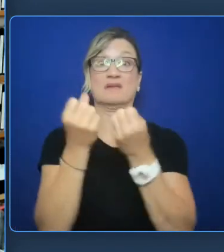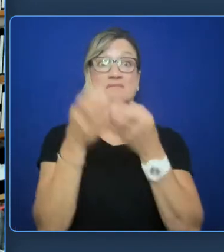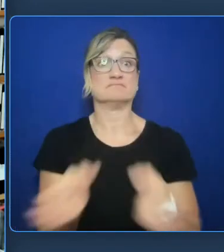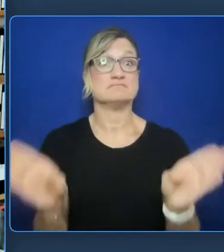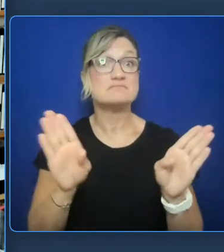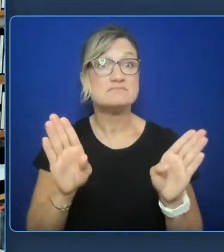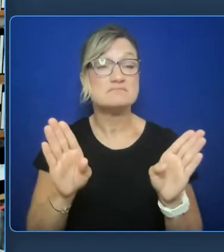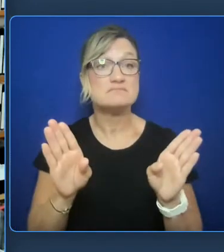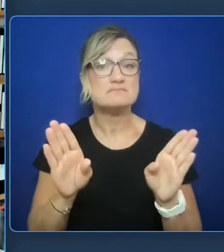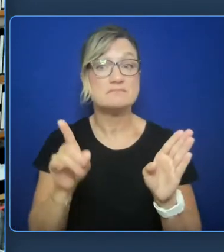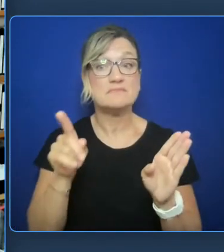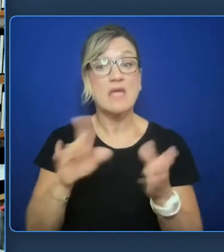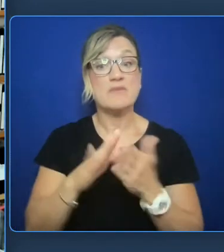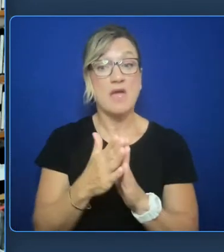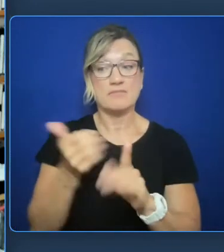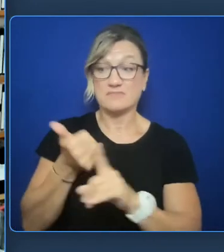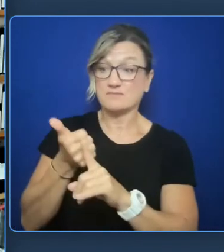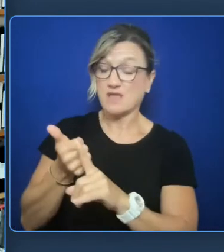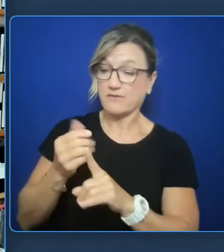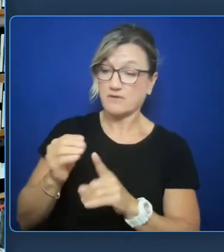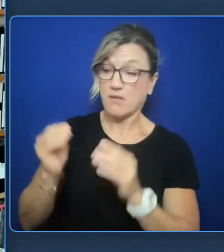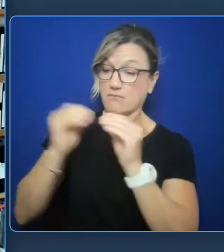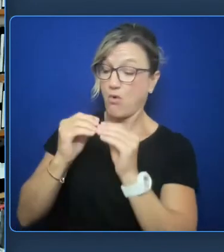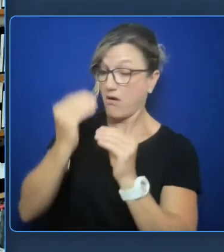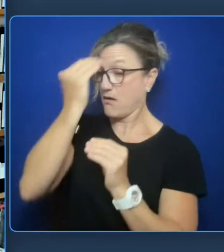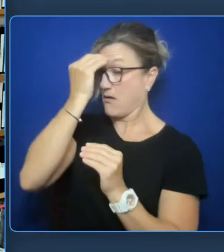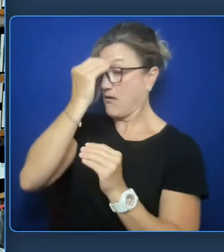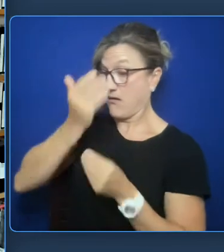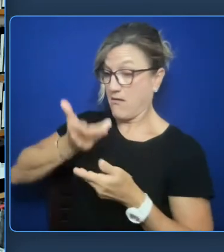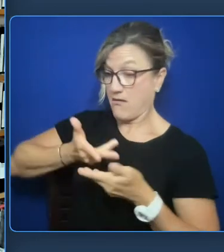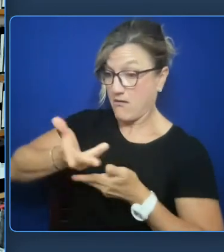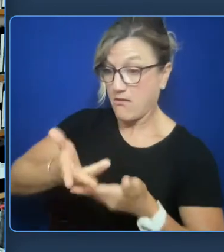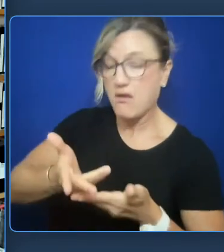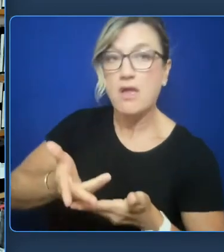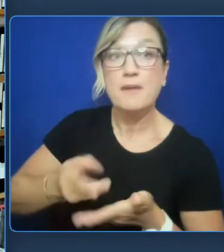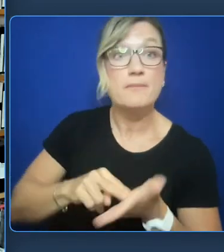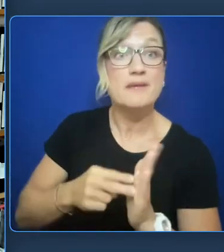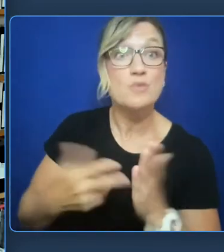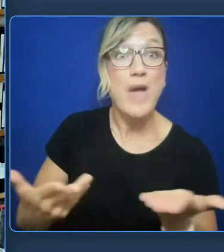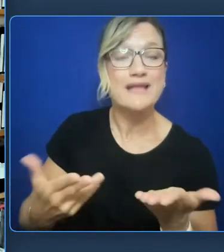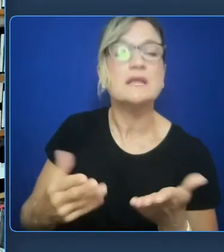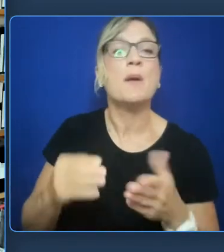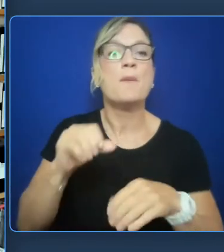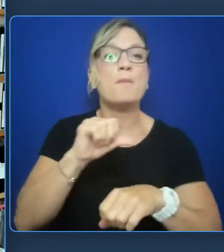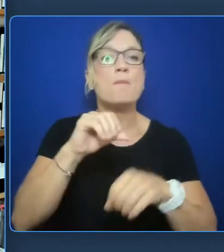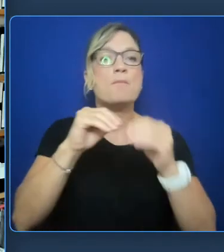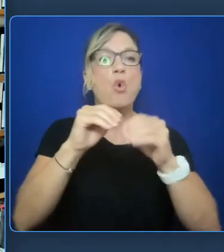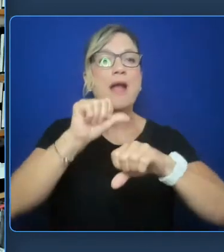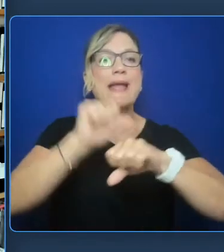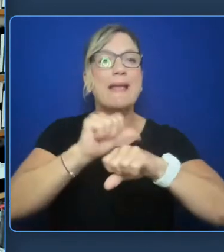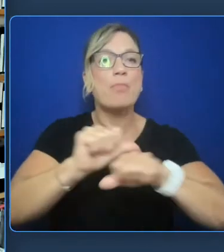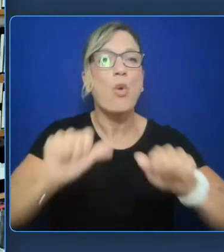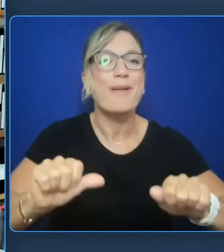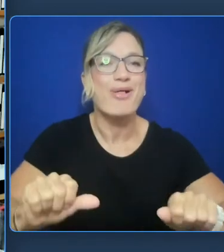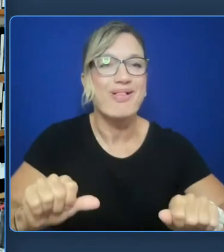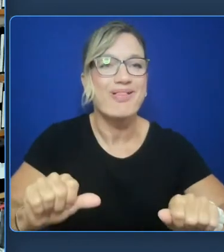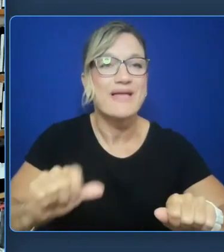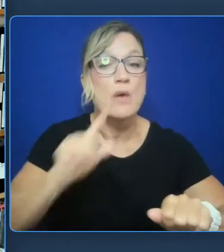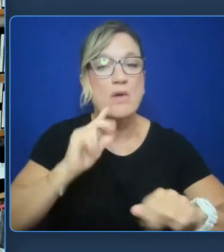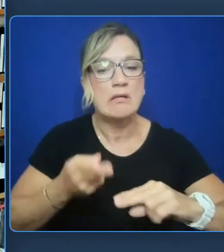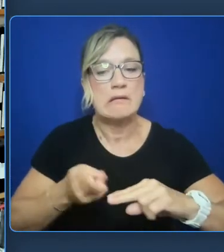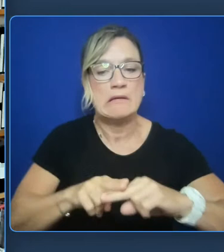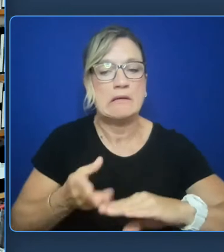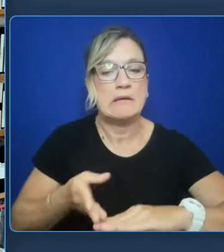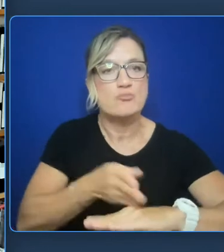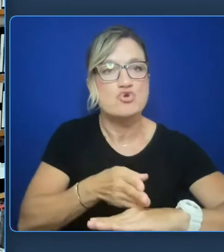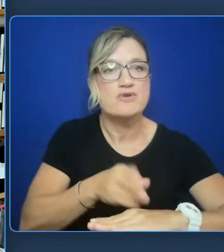more engaging individuals, thus meaning more employable. So it gets back to our 70% unemployment.